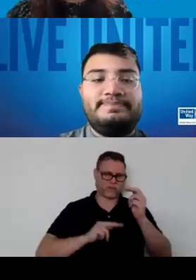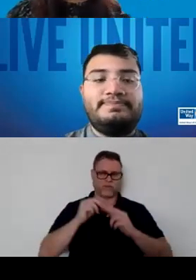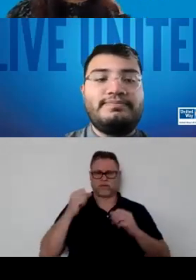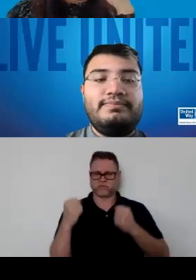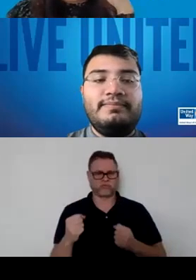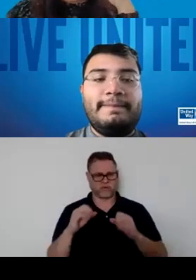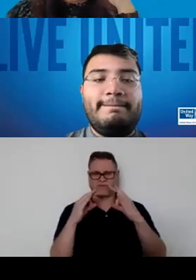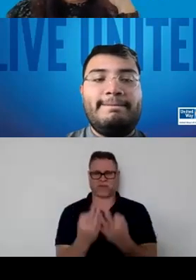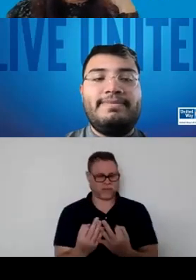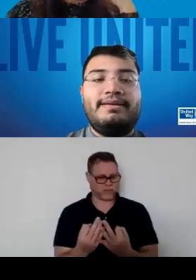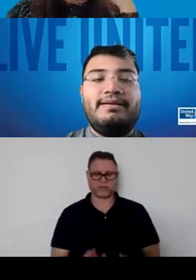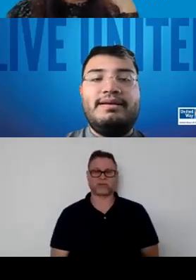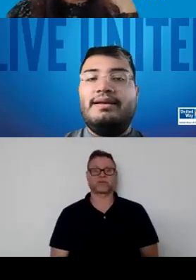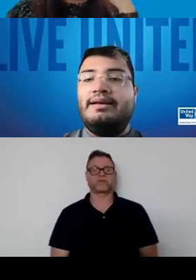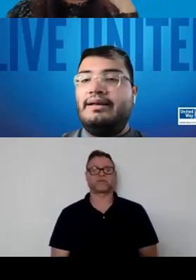families.